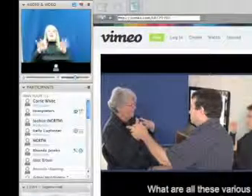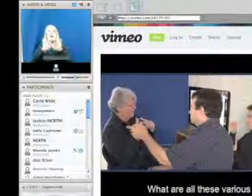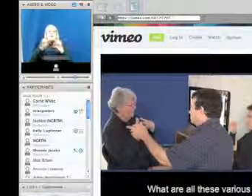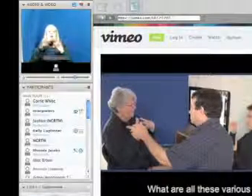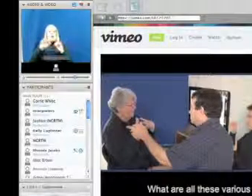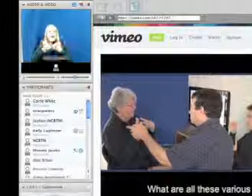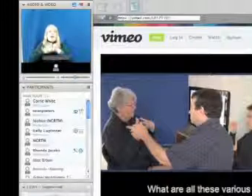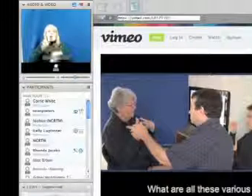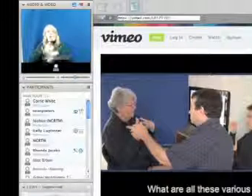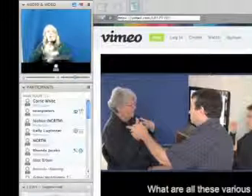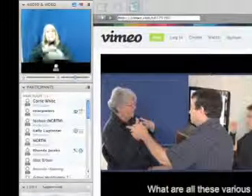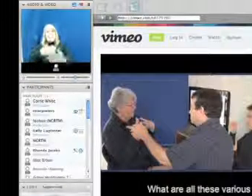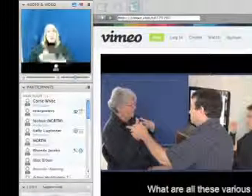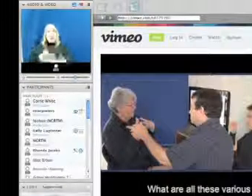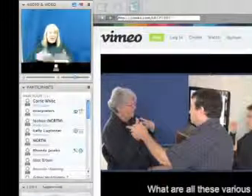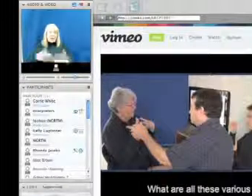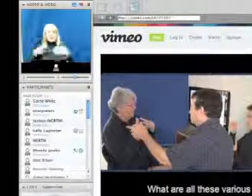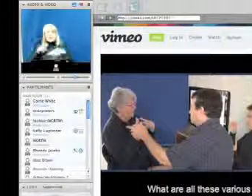notice.